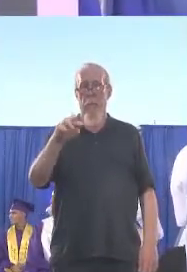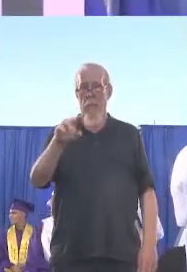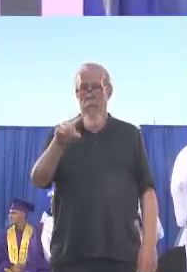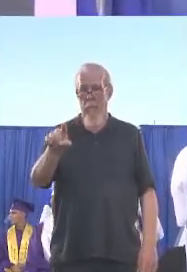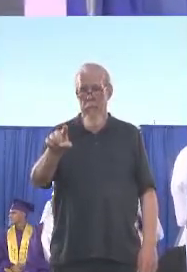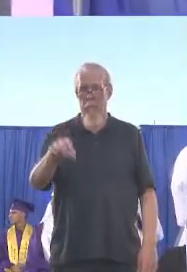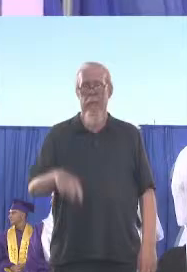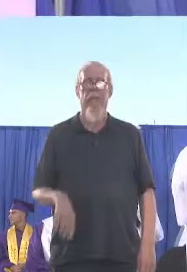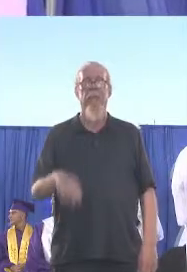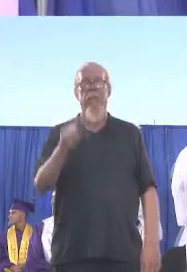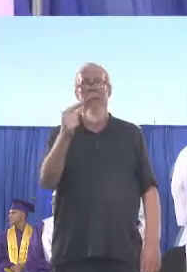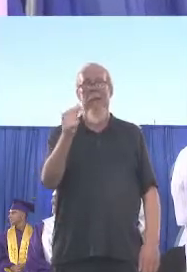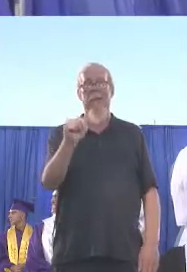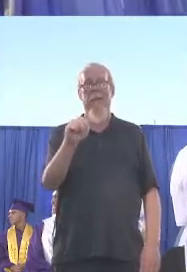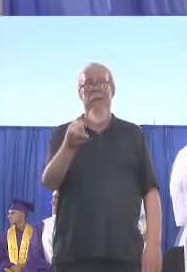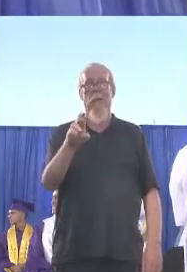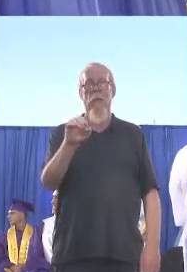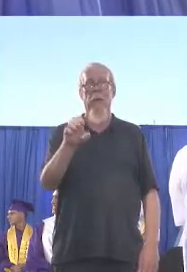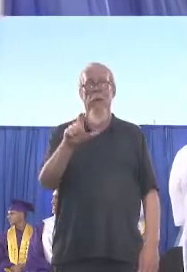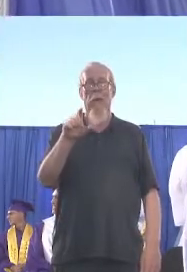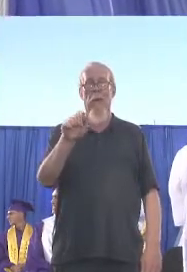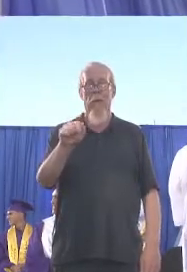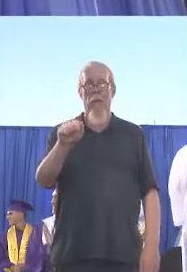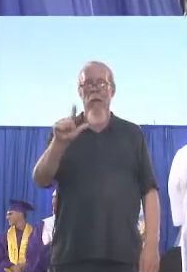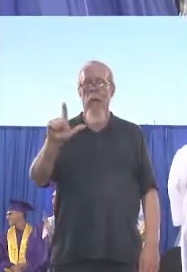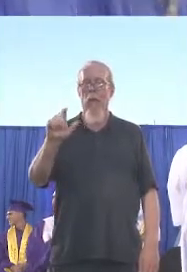Gabriela F. Lozano.